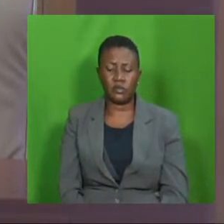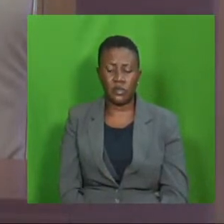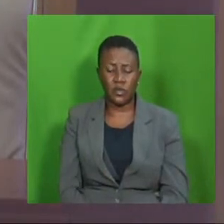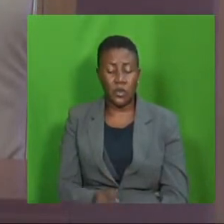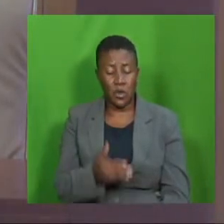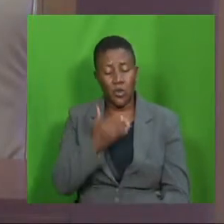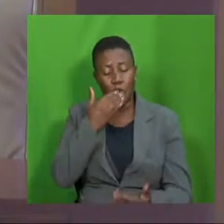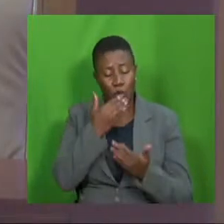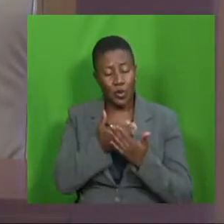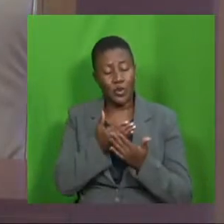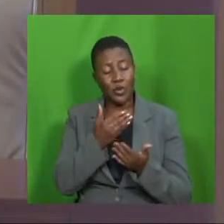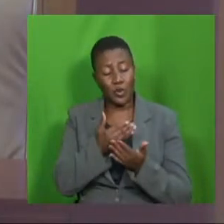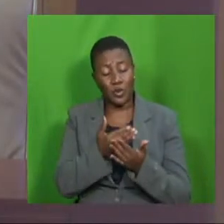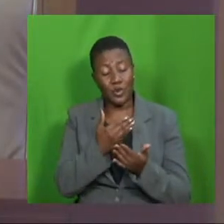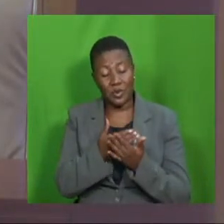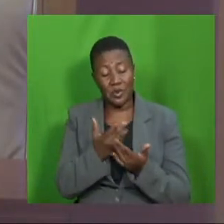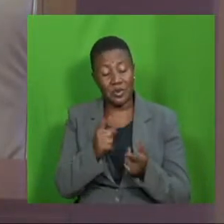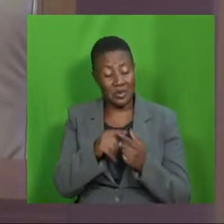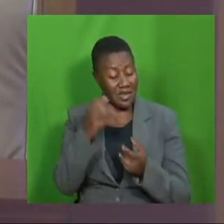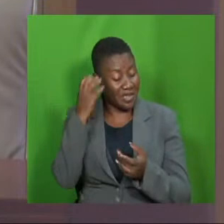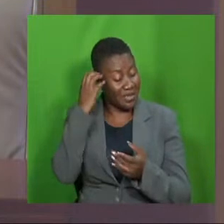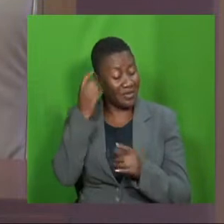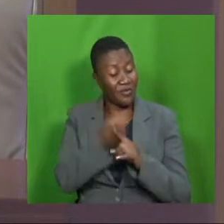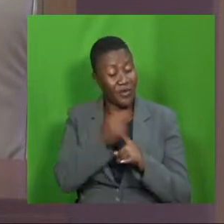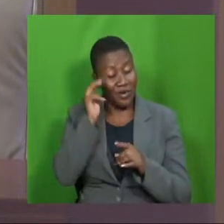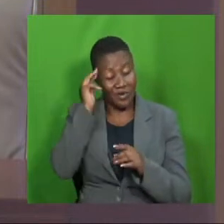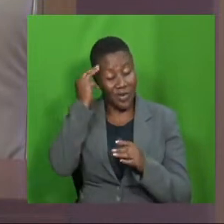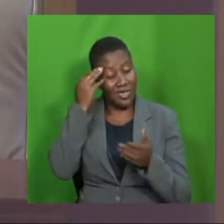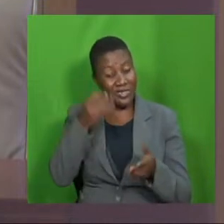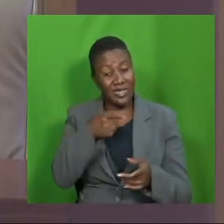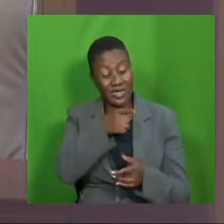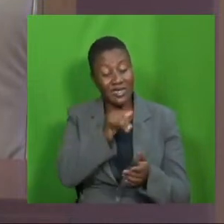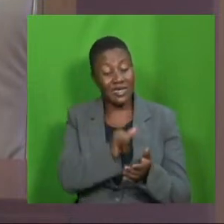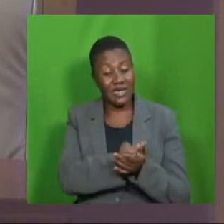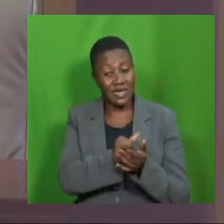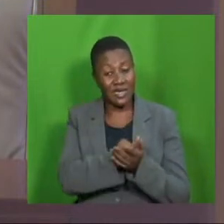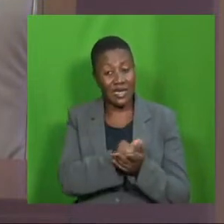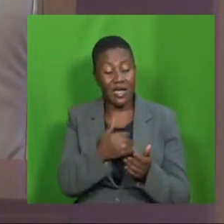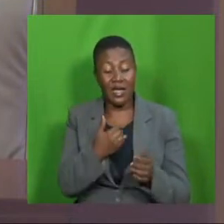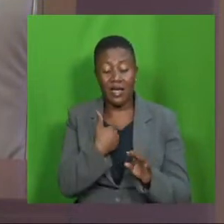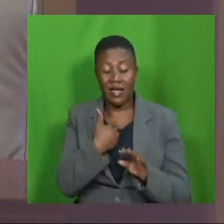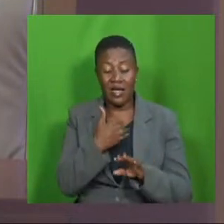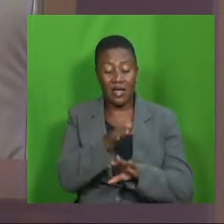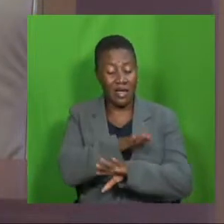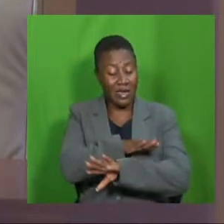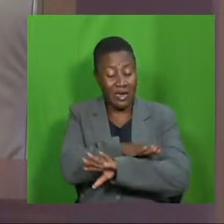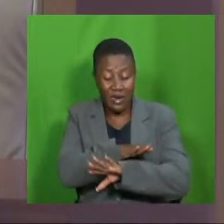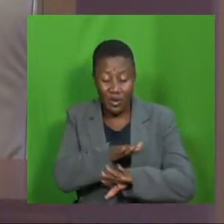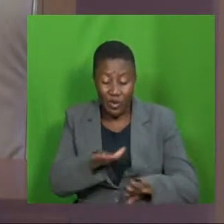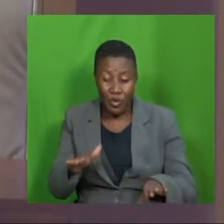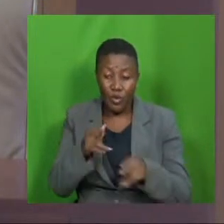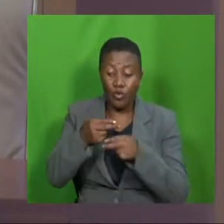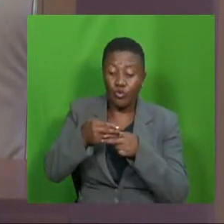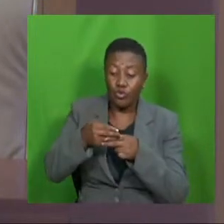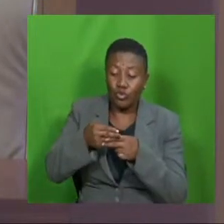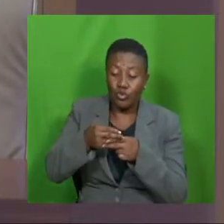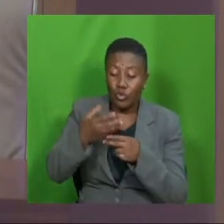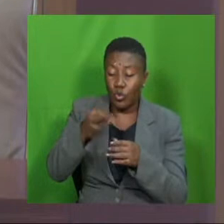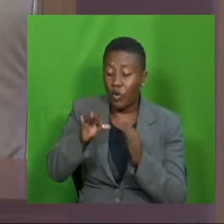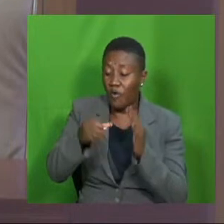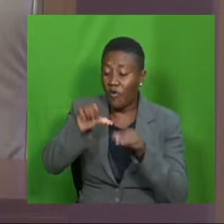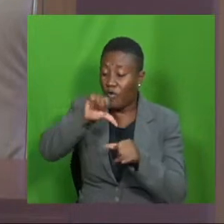refreshing to hear from the Honourable Minister that there is no shortage of